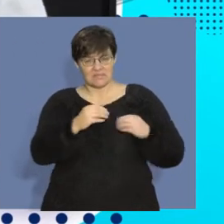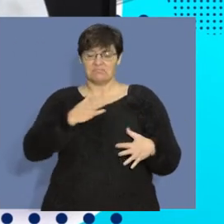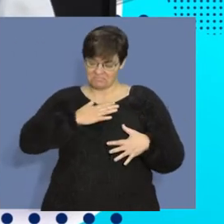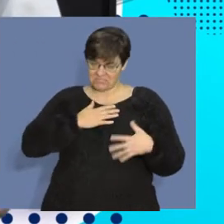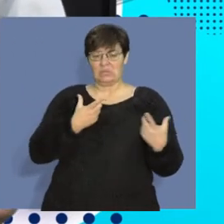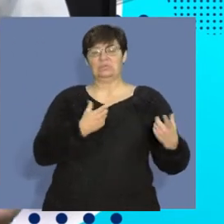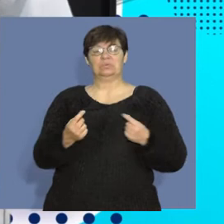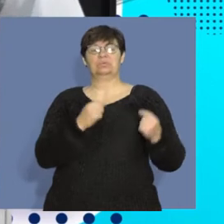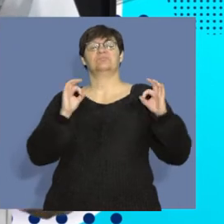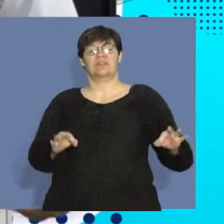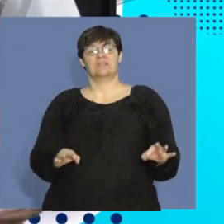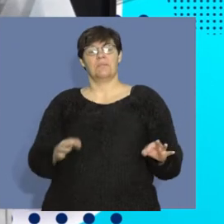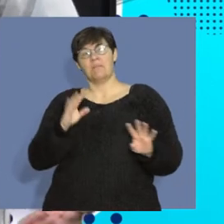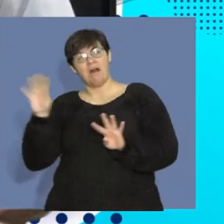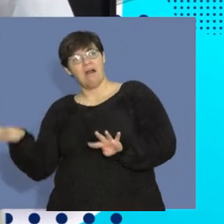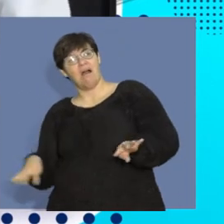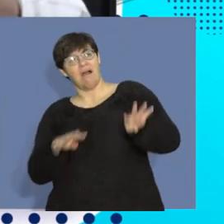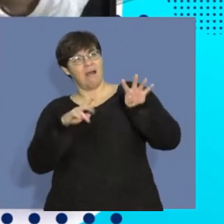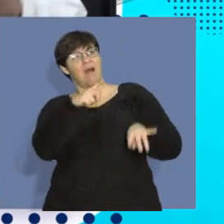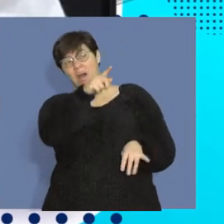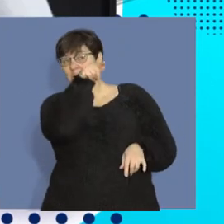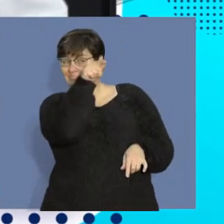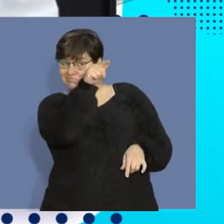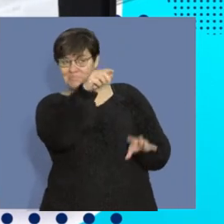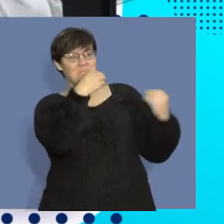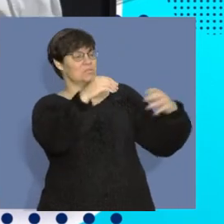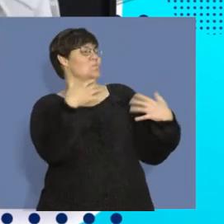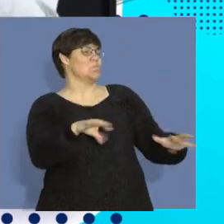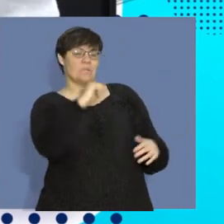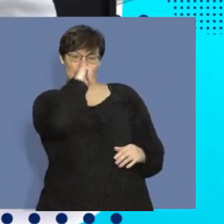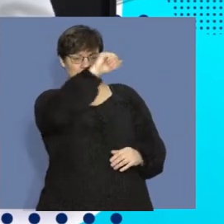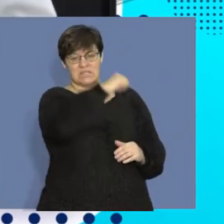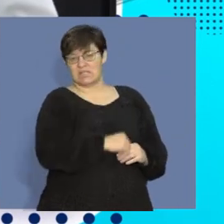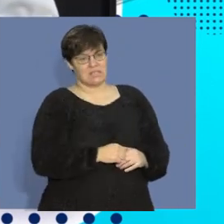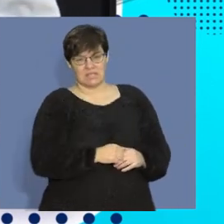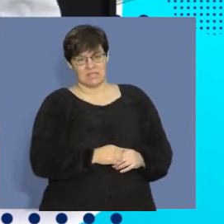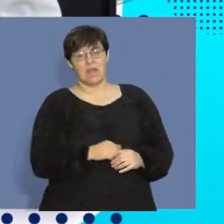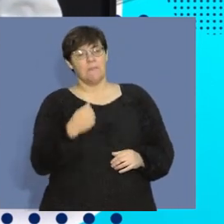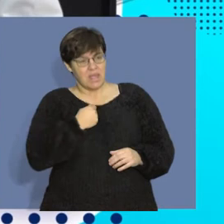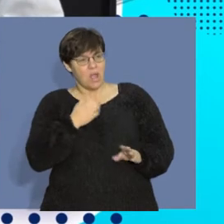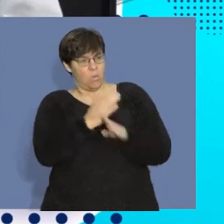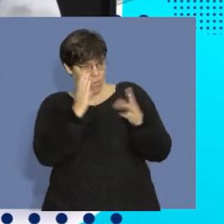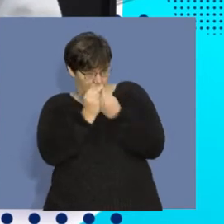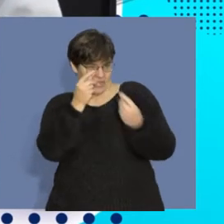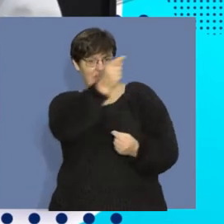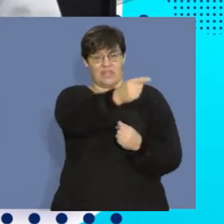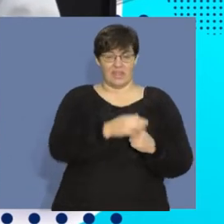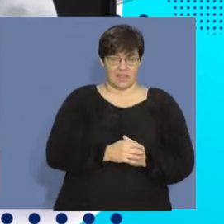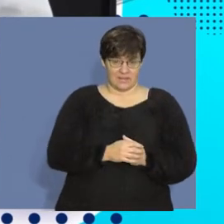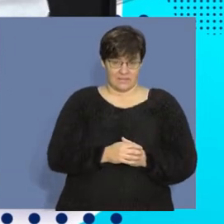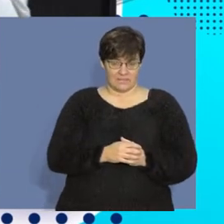of this business, meaning people will look up to this business and say, this is the business we would like to engage